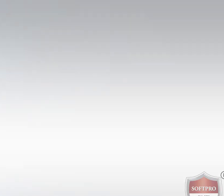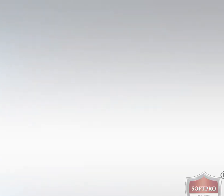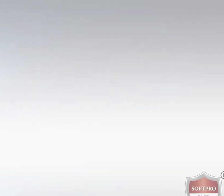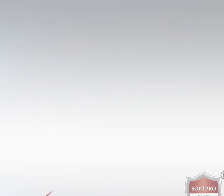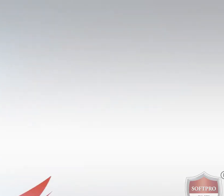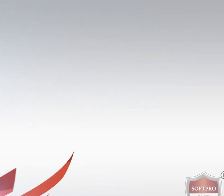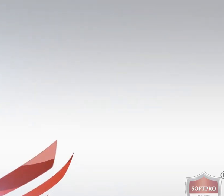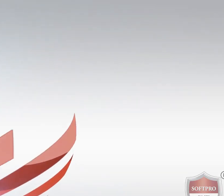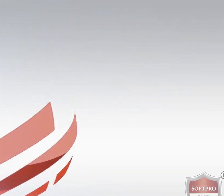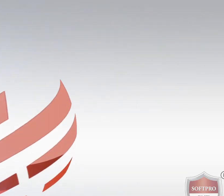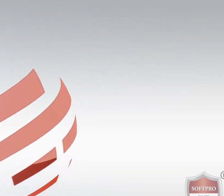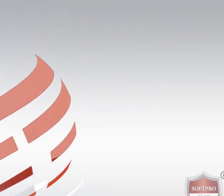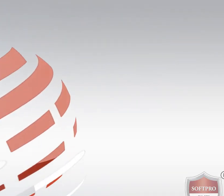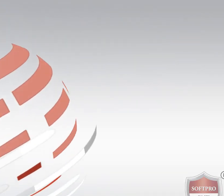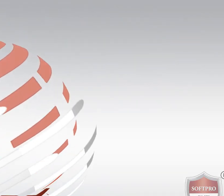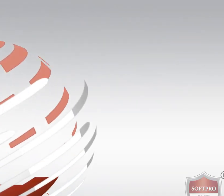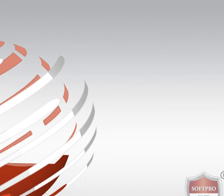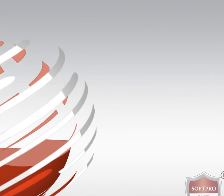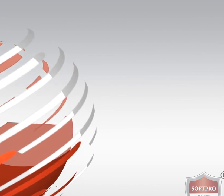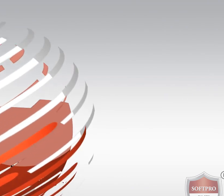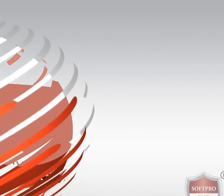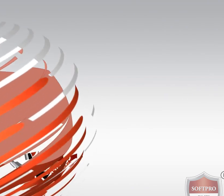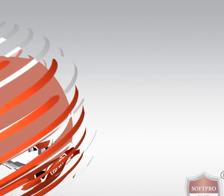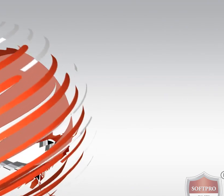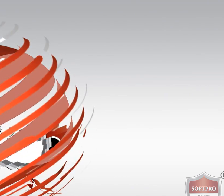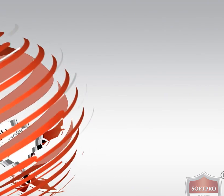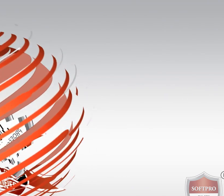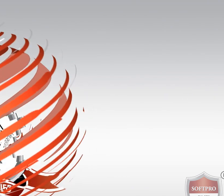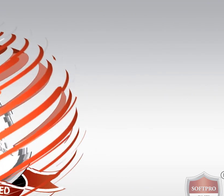Fill. Okay.